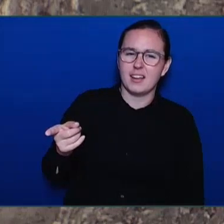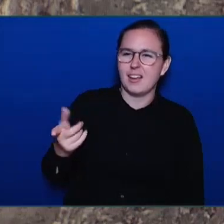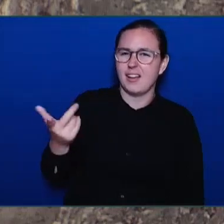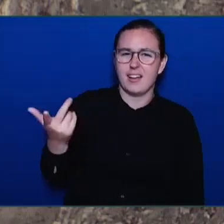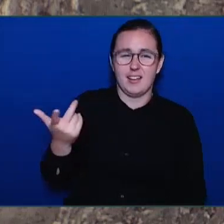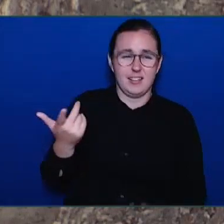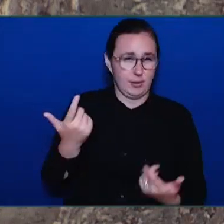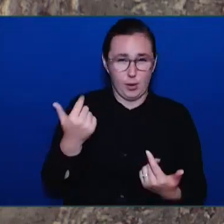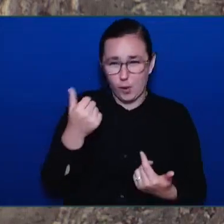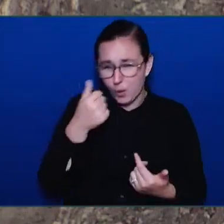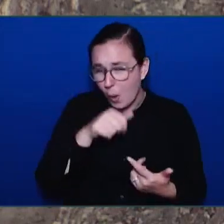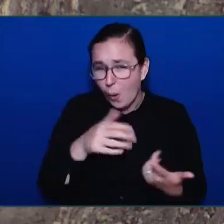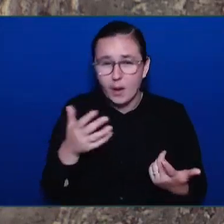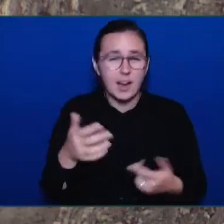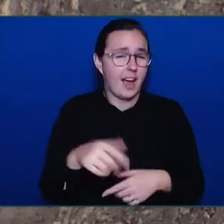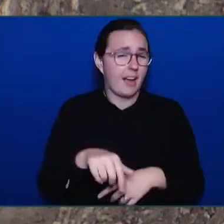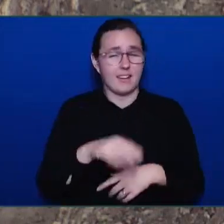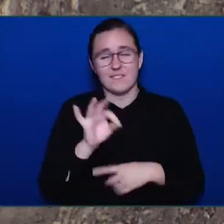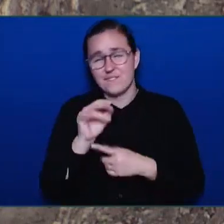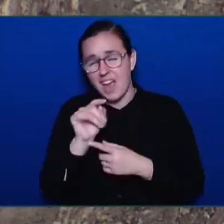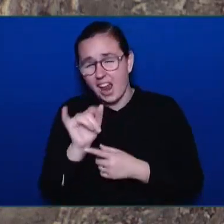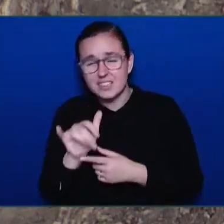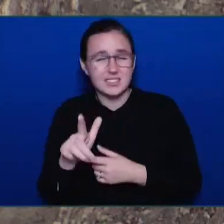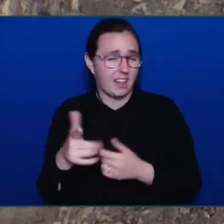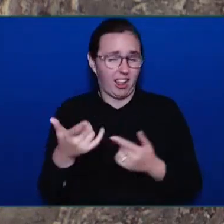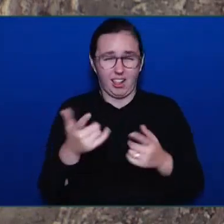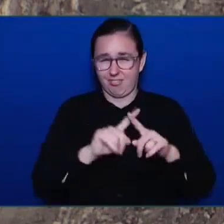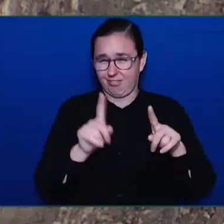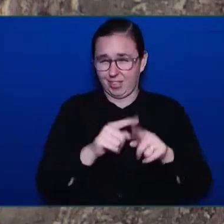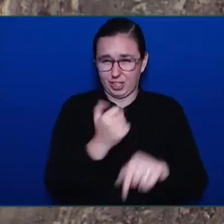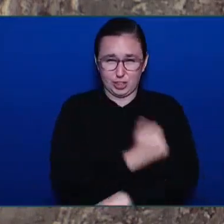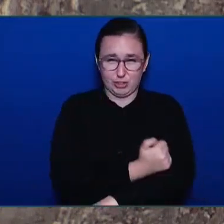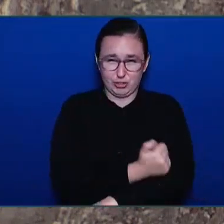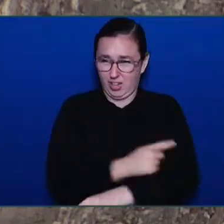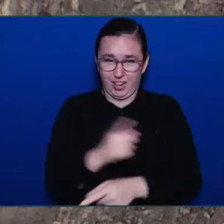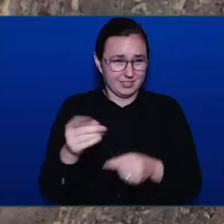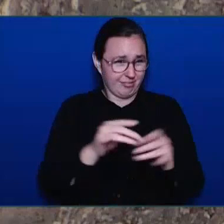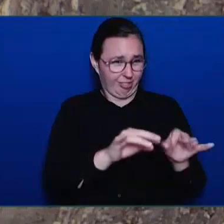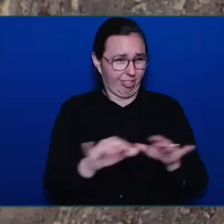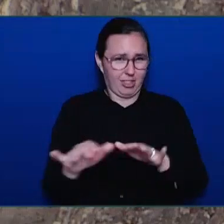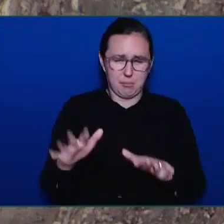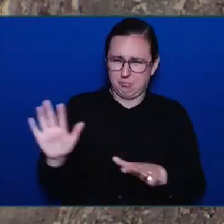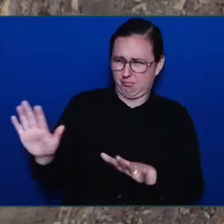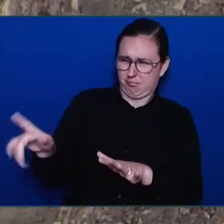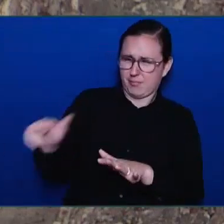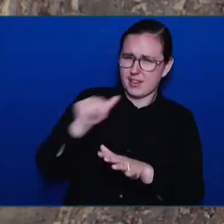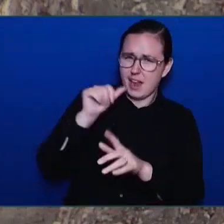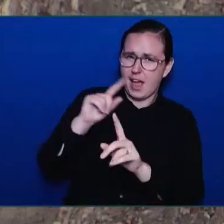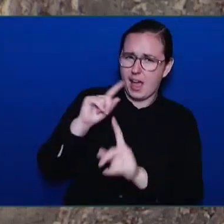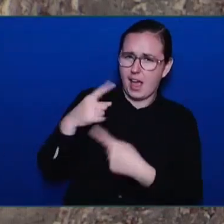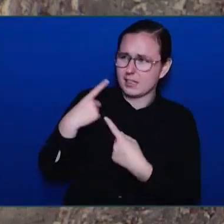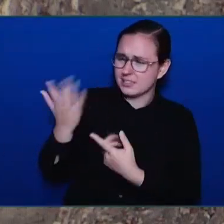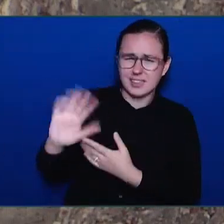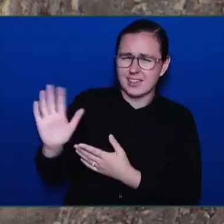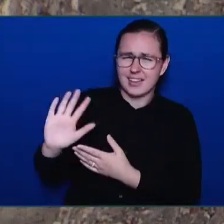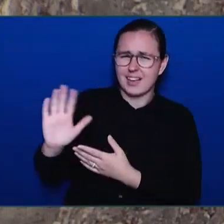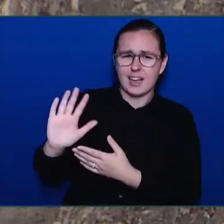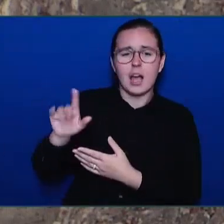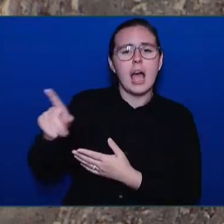people recover from their addictions, to get better, so they can become productive members of society.